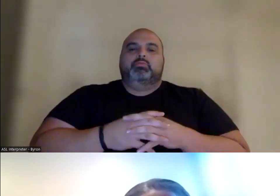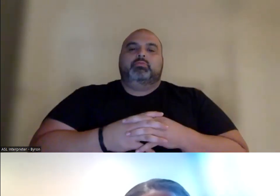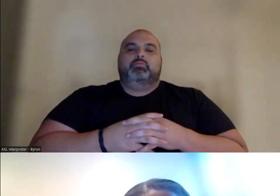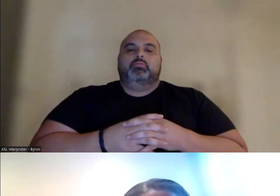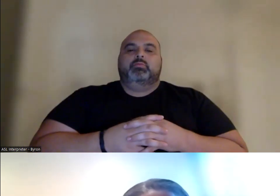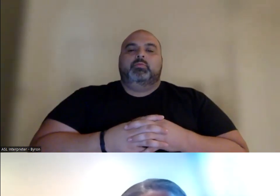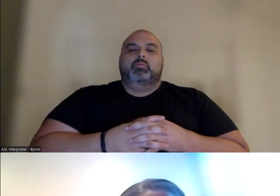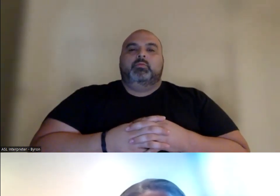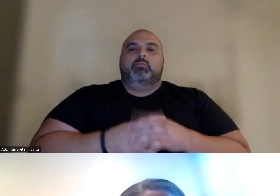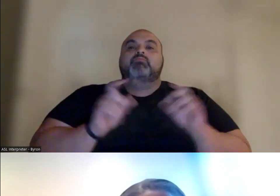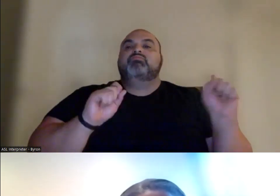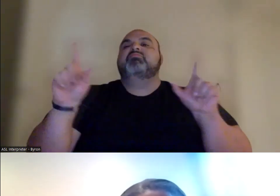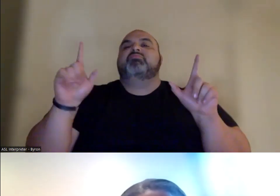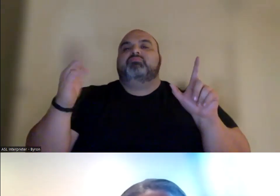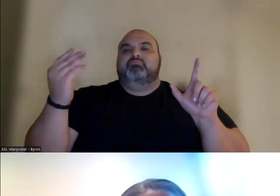Next slide, please.